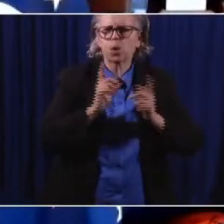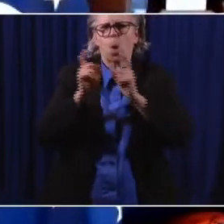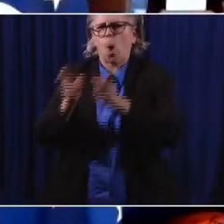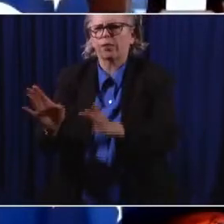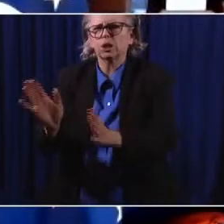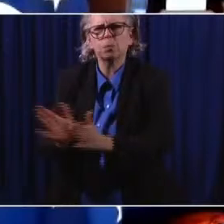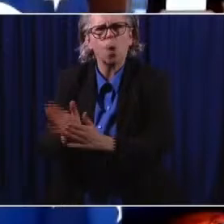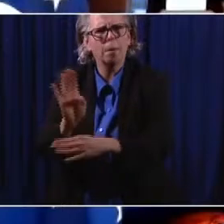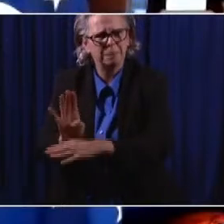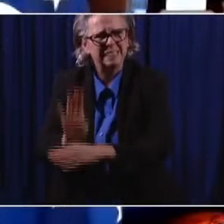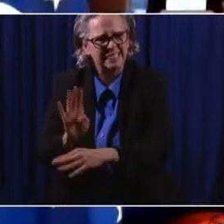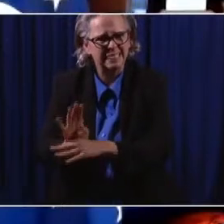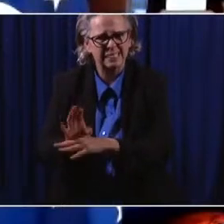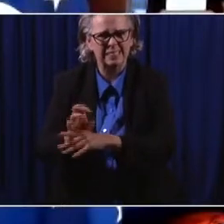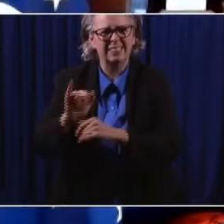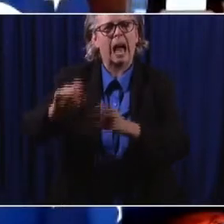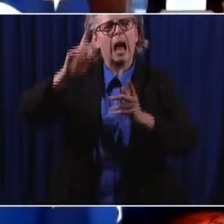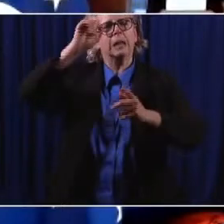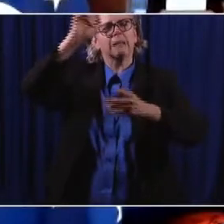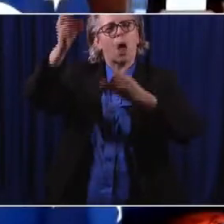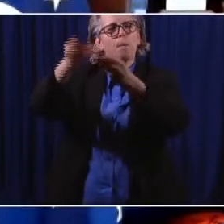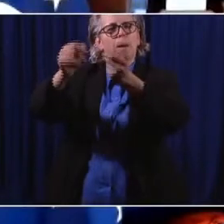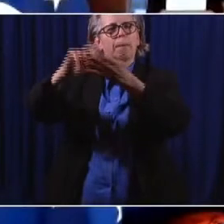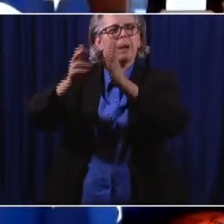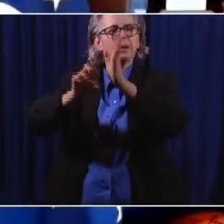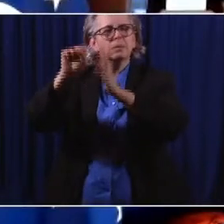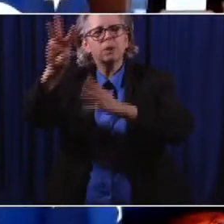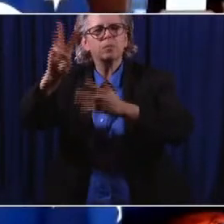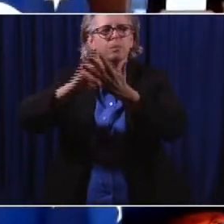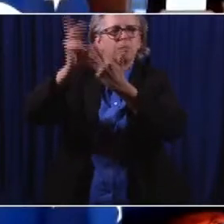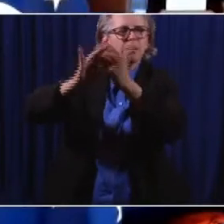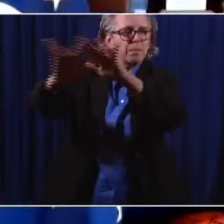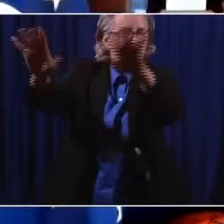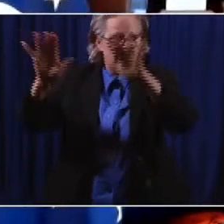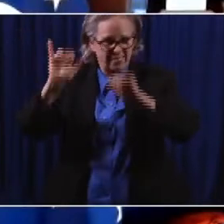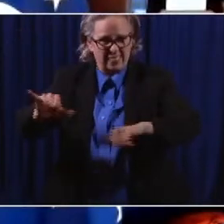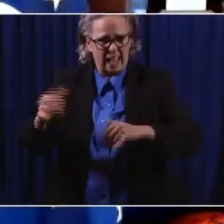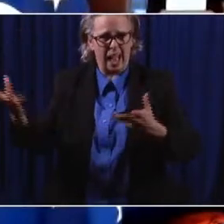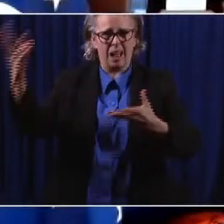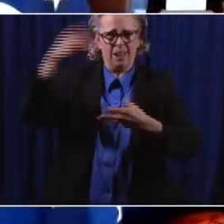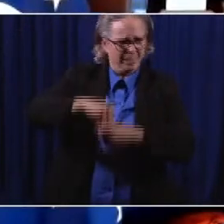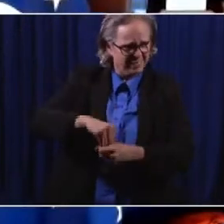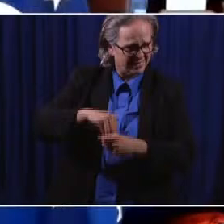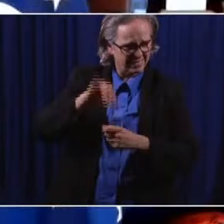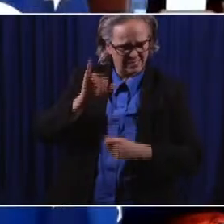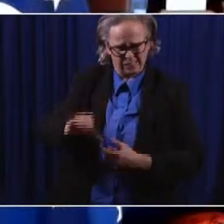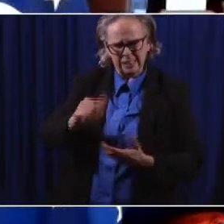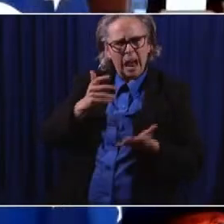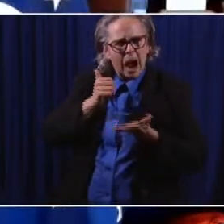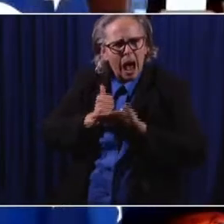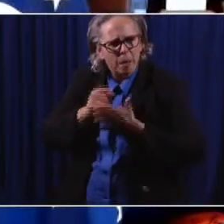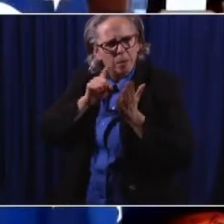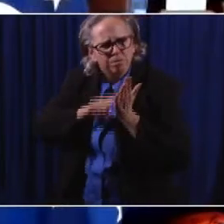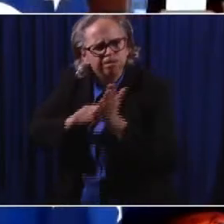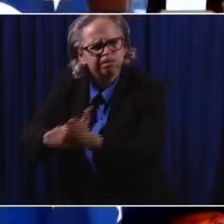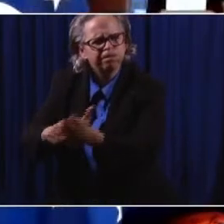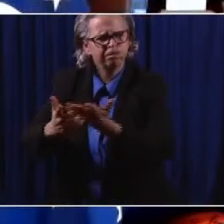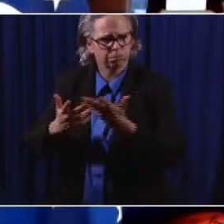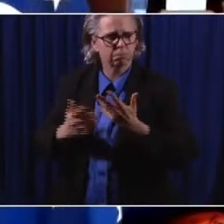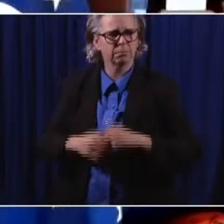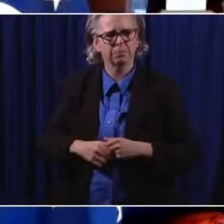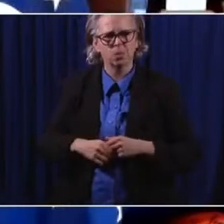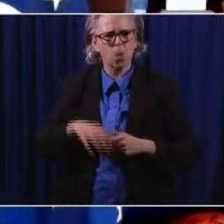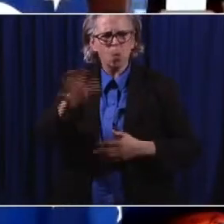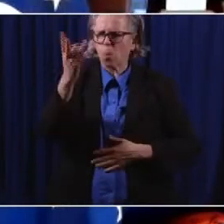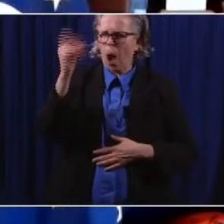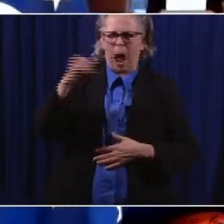and help bolster our economy. What we found when we looked at that was that it was a little bureaucratic getting that